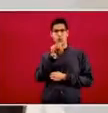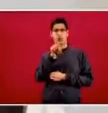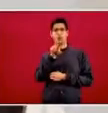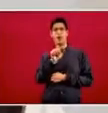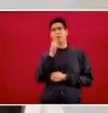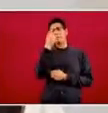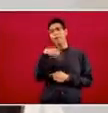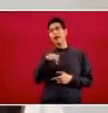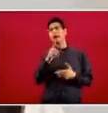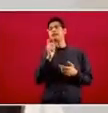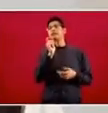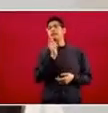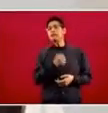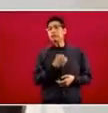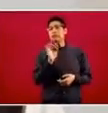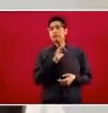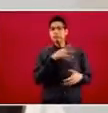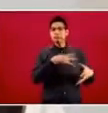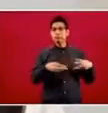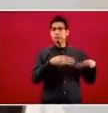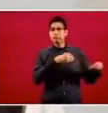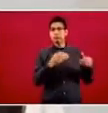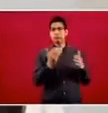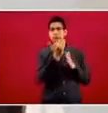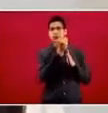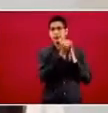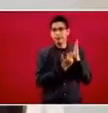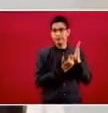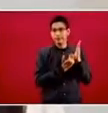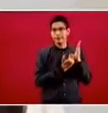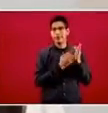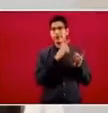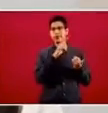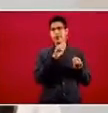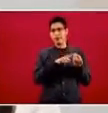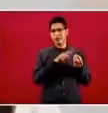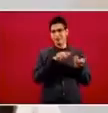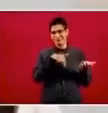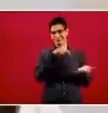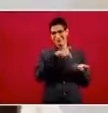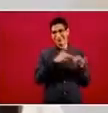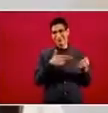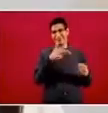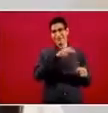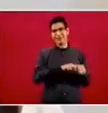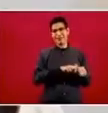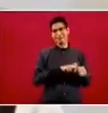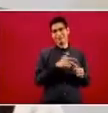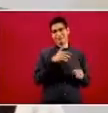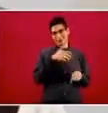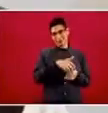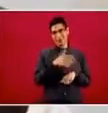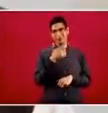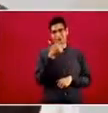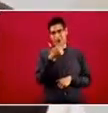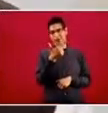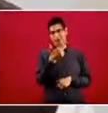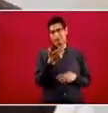to address this issue and to convene on the most appropriate